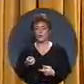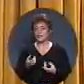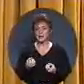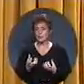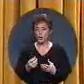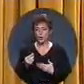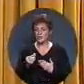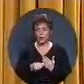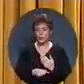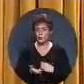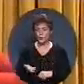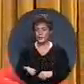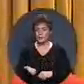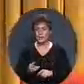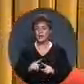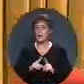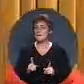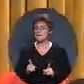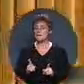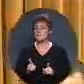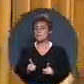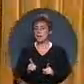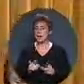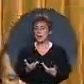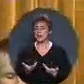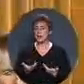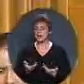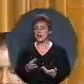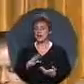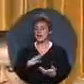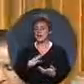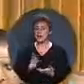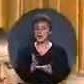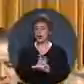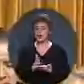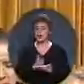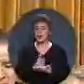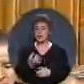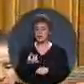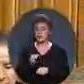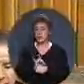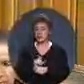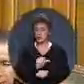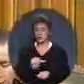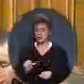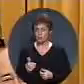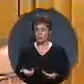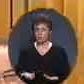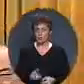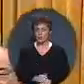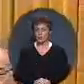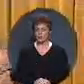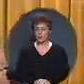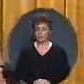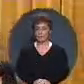project 8 days prior? The Honourable the President of the Treasury Board.